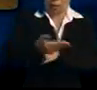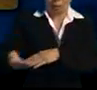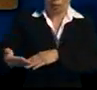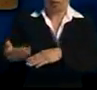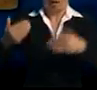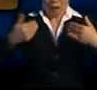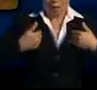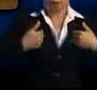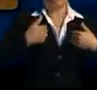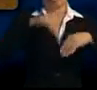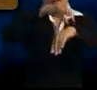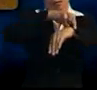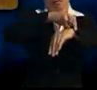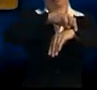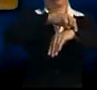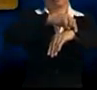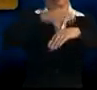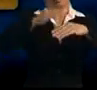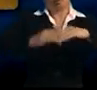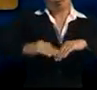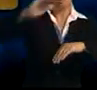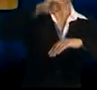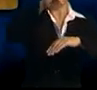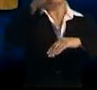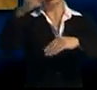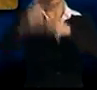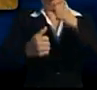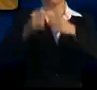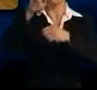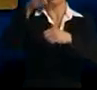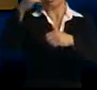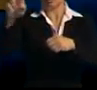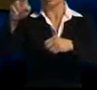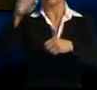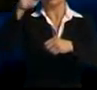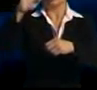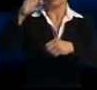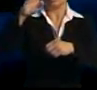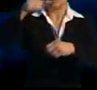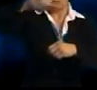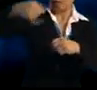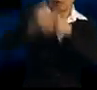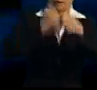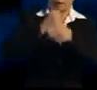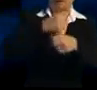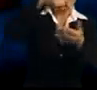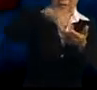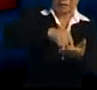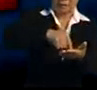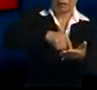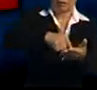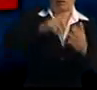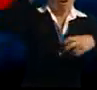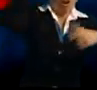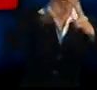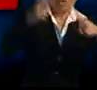have existed in the Earth's crust for more than 2,000 million years. These natural minerals are very